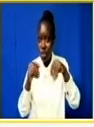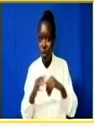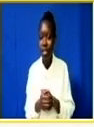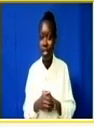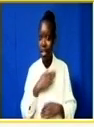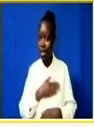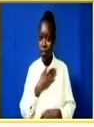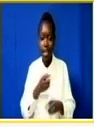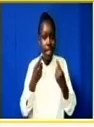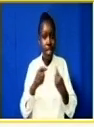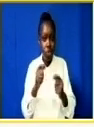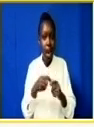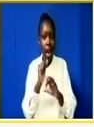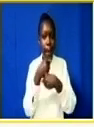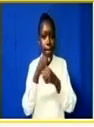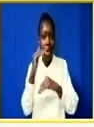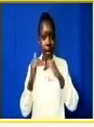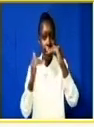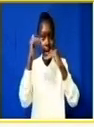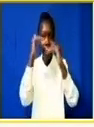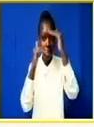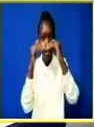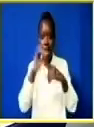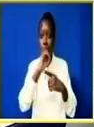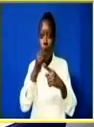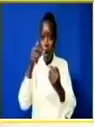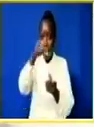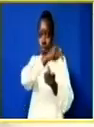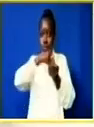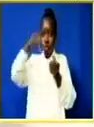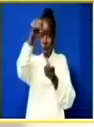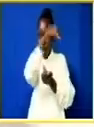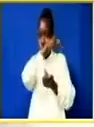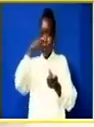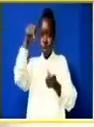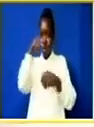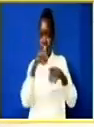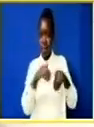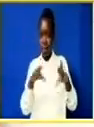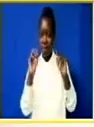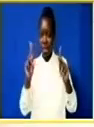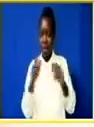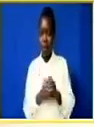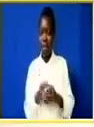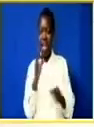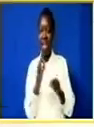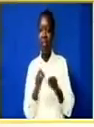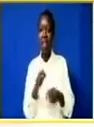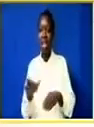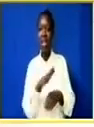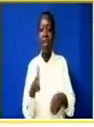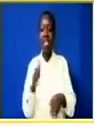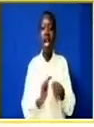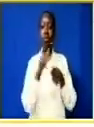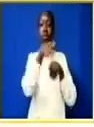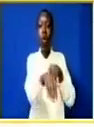on it. I'll work very hard. Yes. Yes. And that goes to my learner as well. Mm-hmm. Wherever you come from, if the place is slanty,